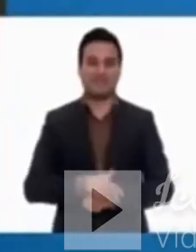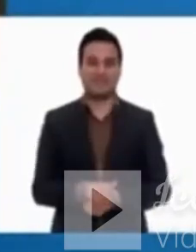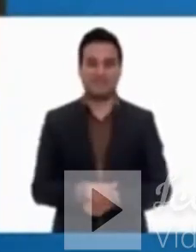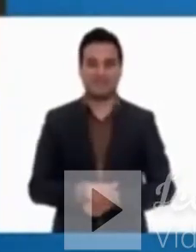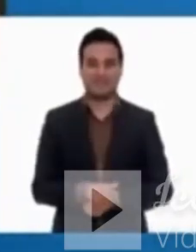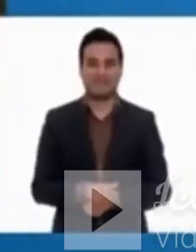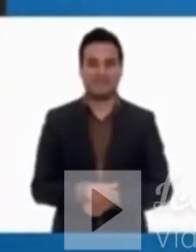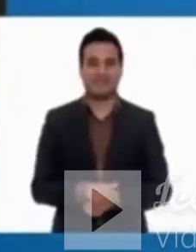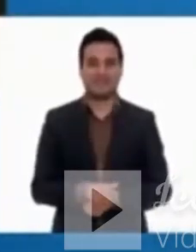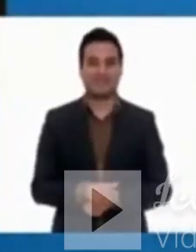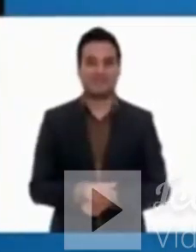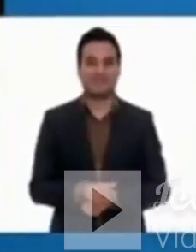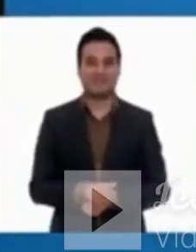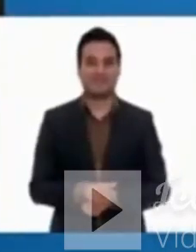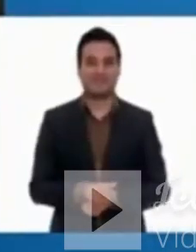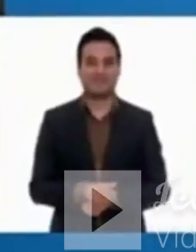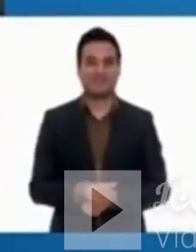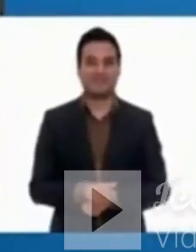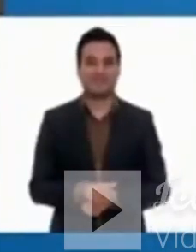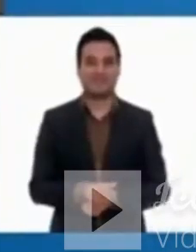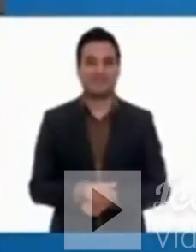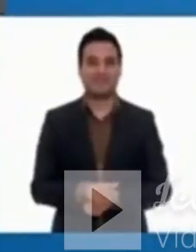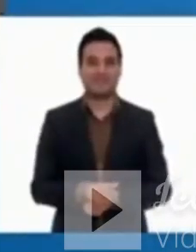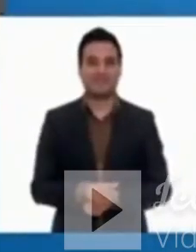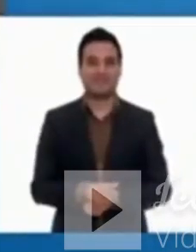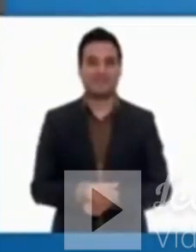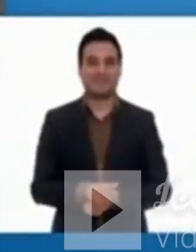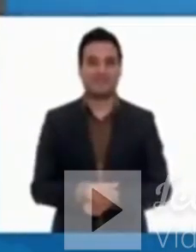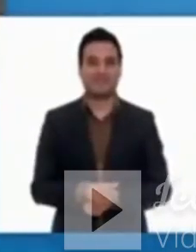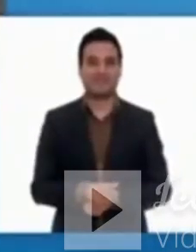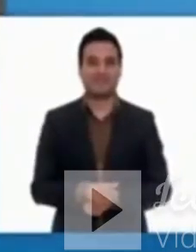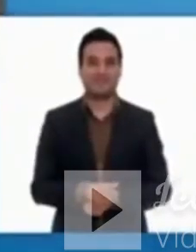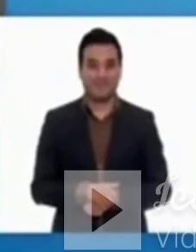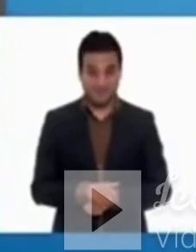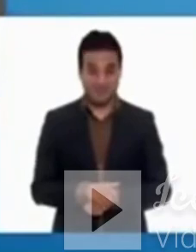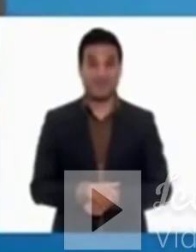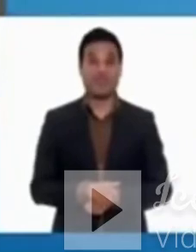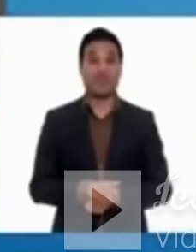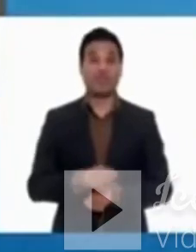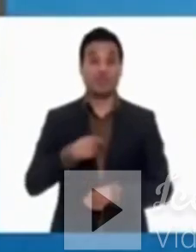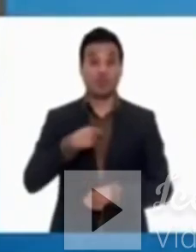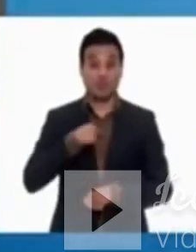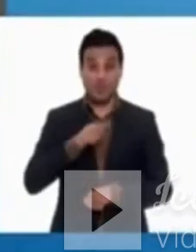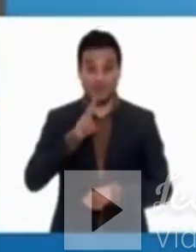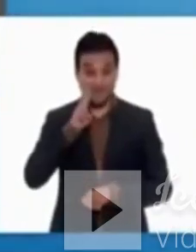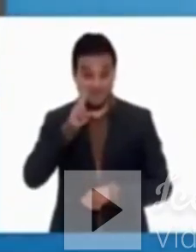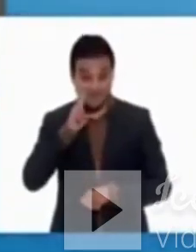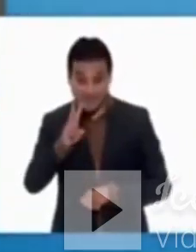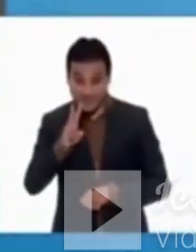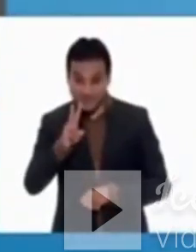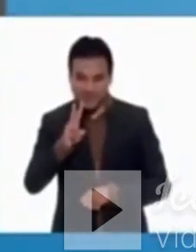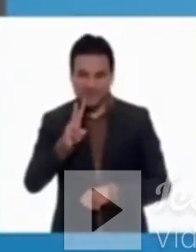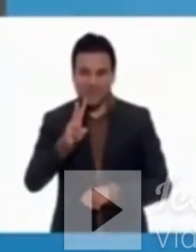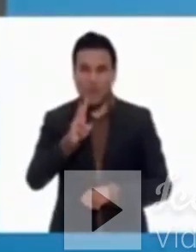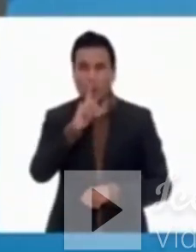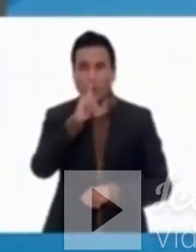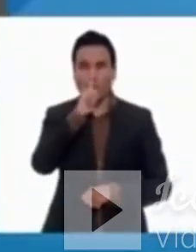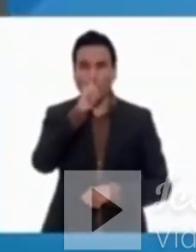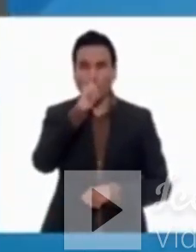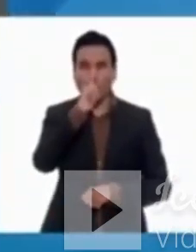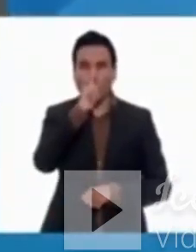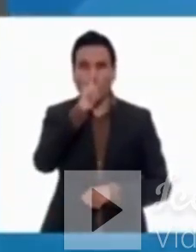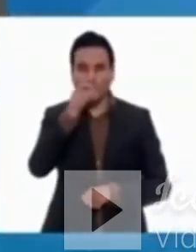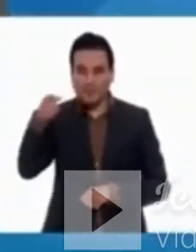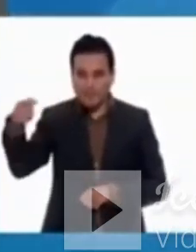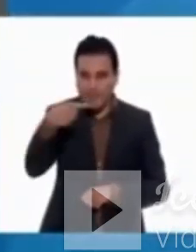Once the time lapse is ready, we'll drive each orbit with a light. Hopefully, you'll be able to tell just how big they really are.